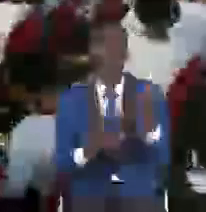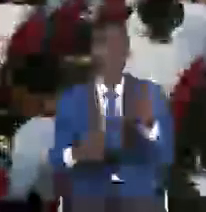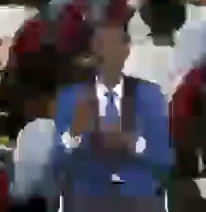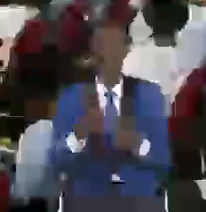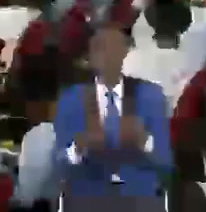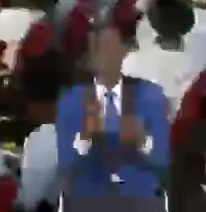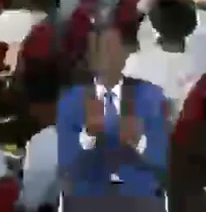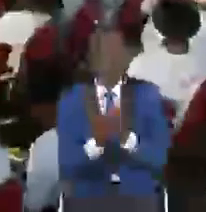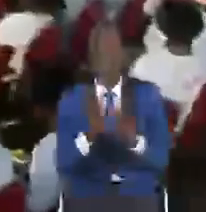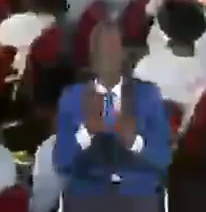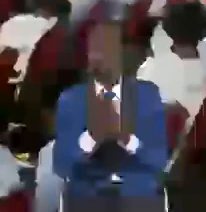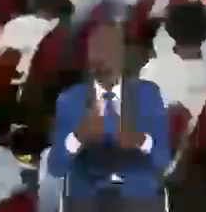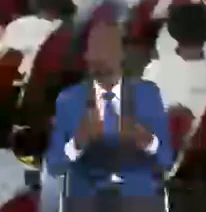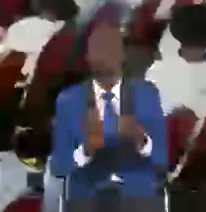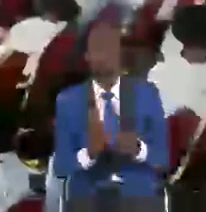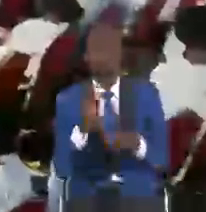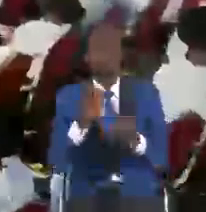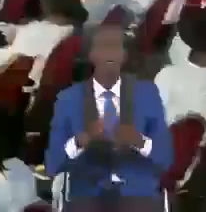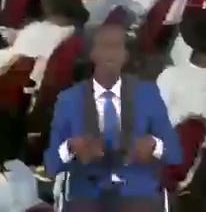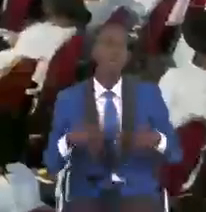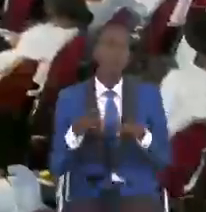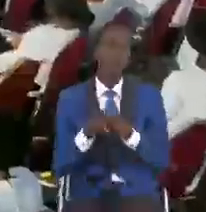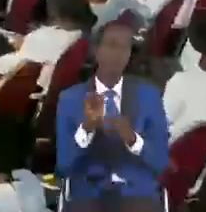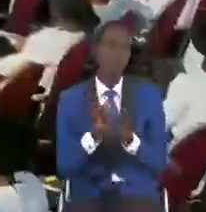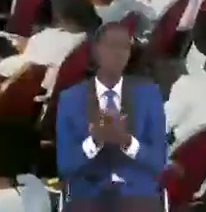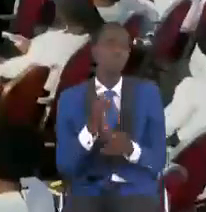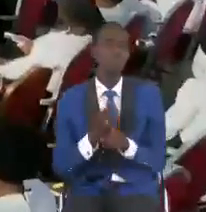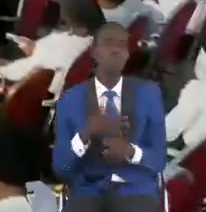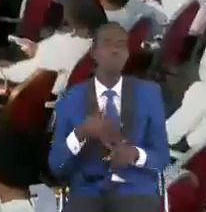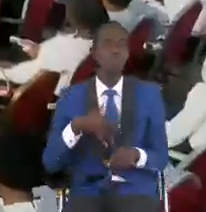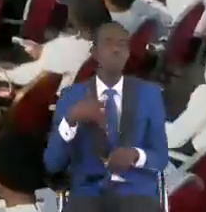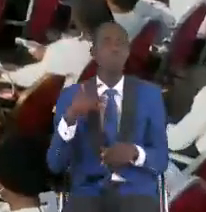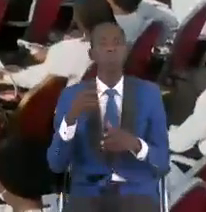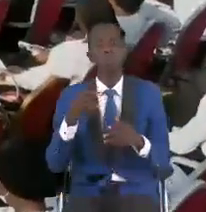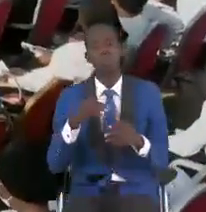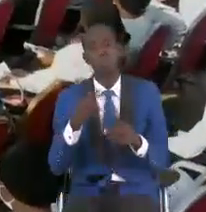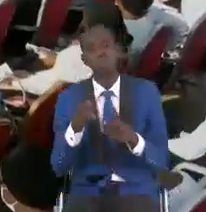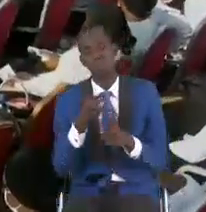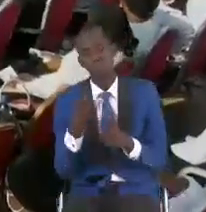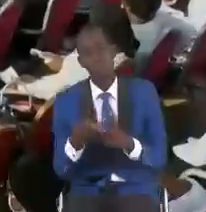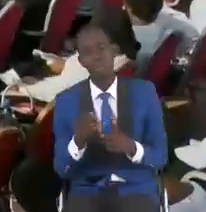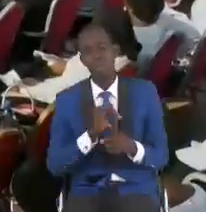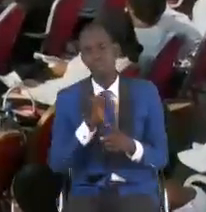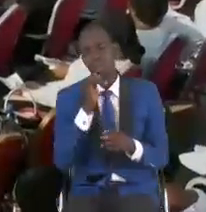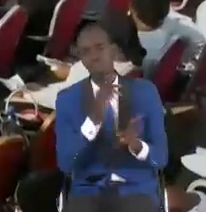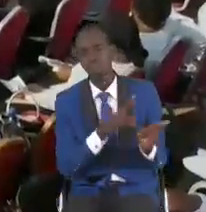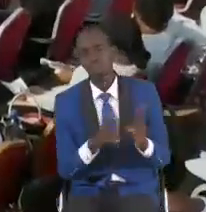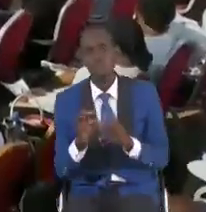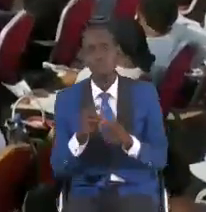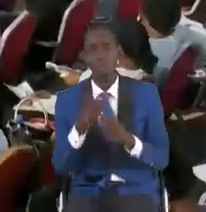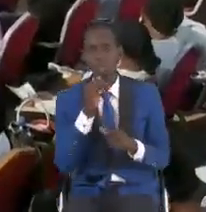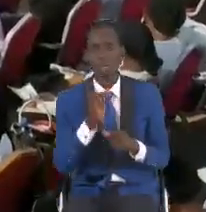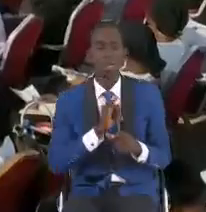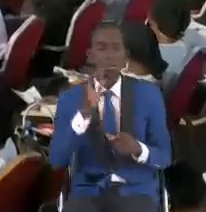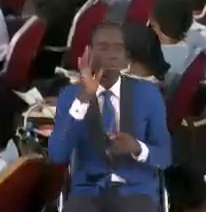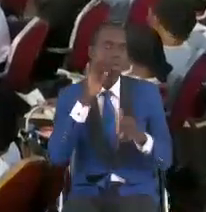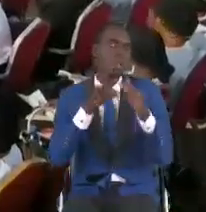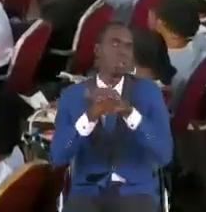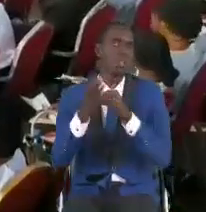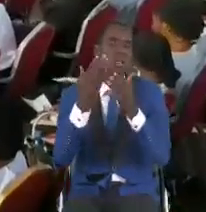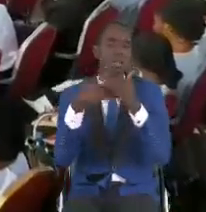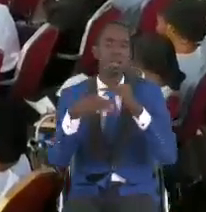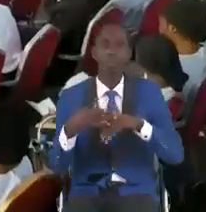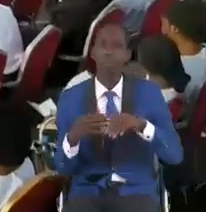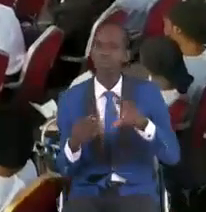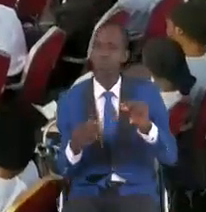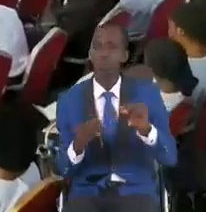that. And they just feel that, well, whether I'm ready or not, I'm going to heaven. No, it's not so ready. That